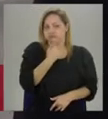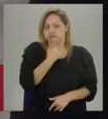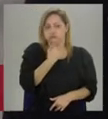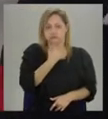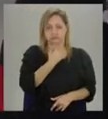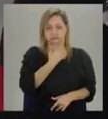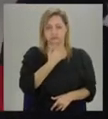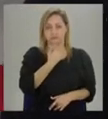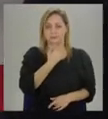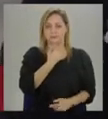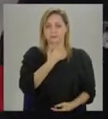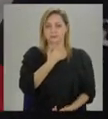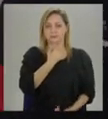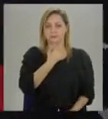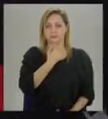massive strength